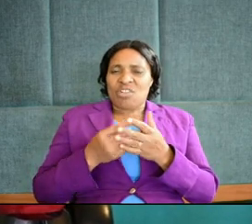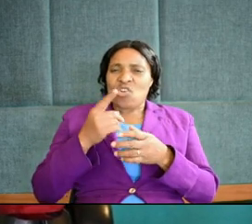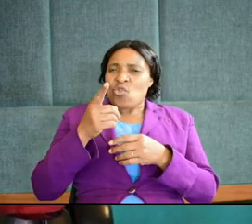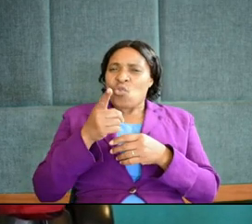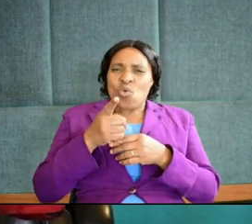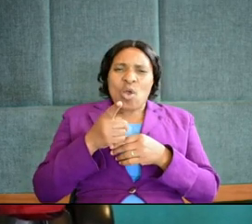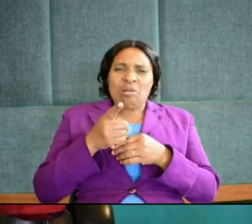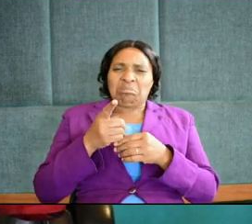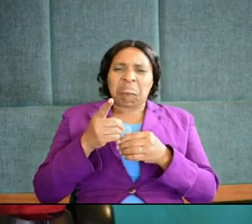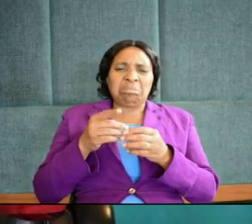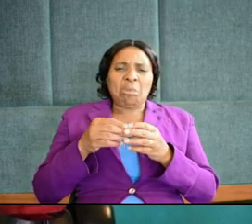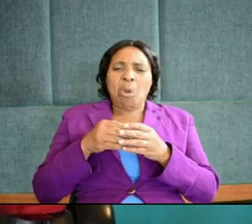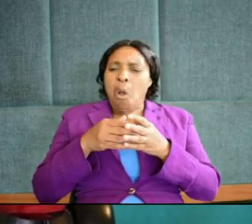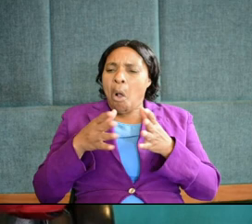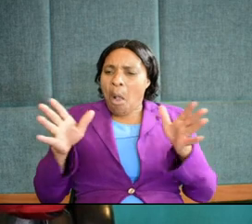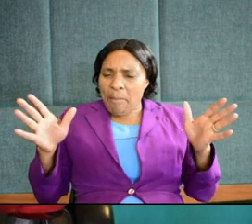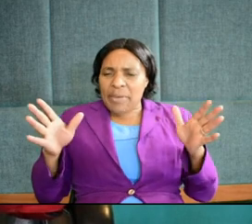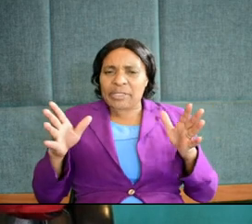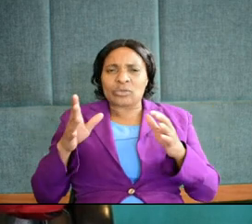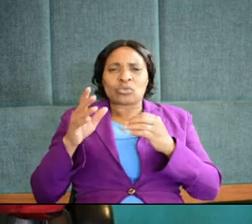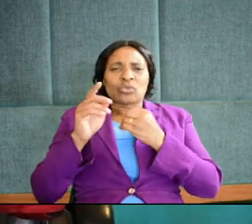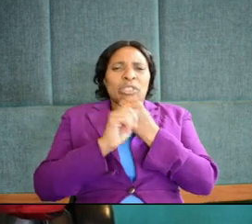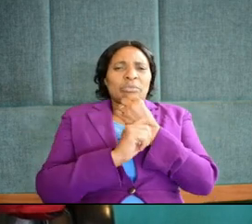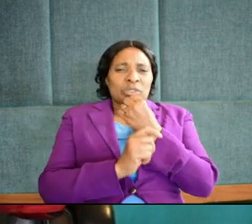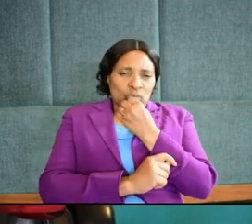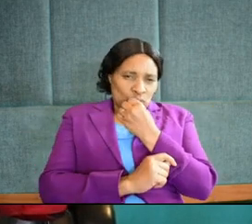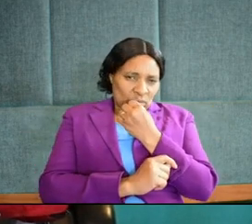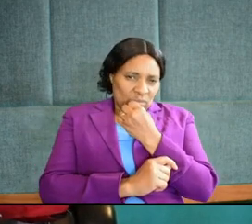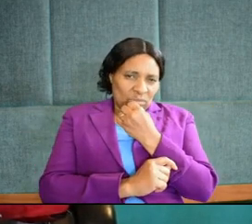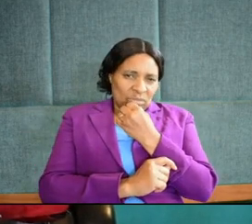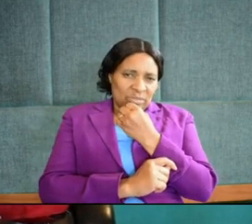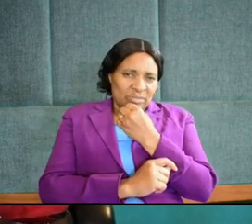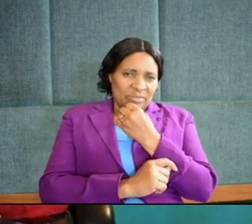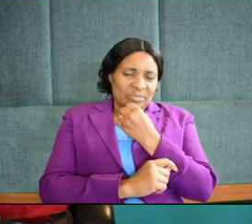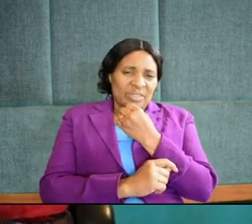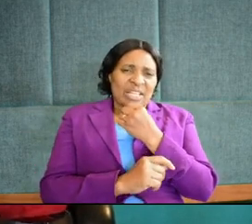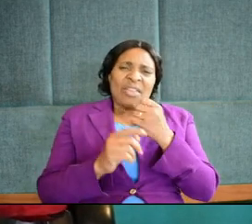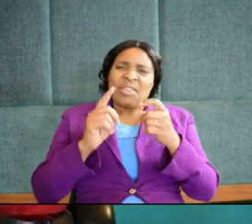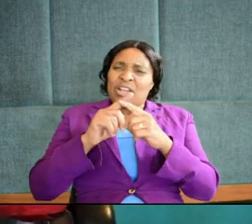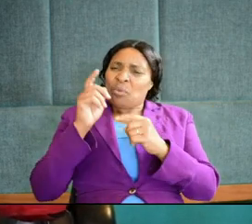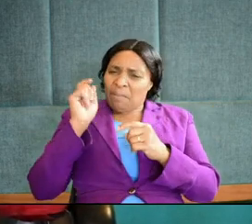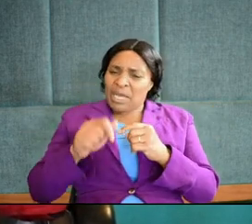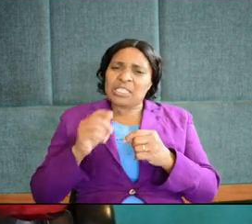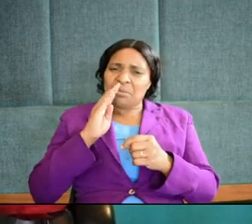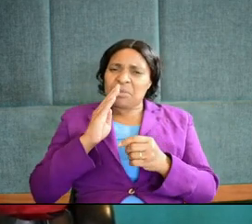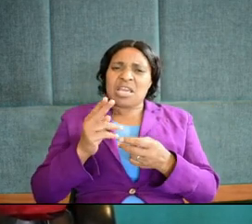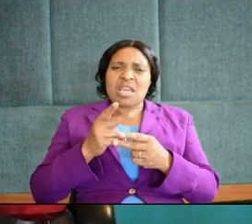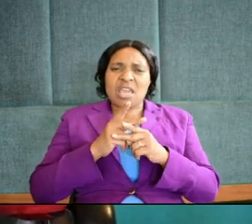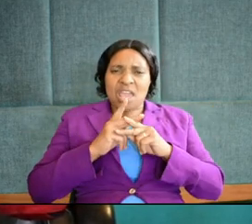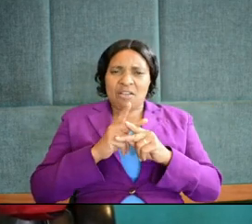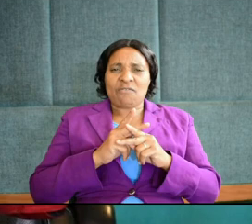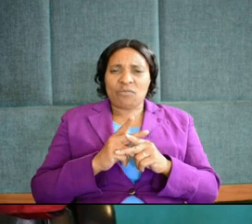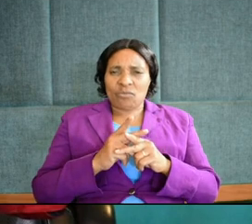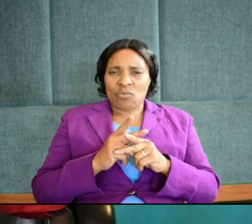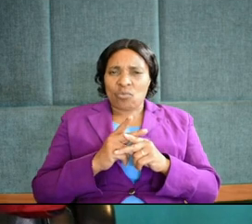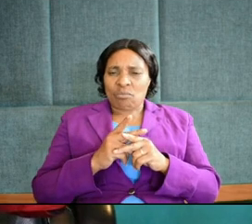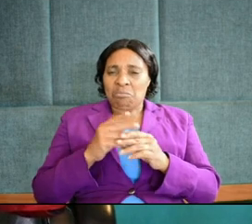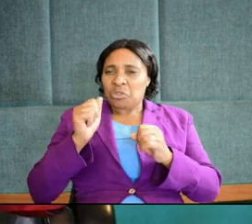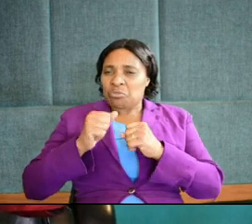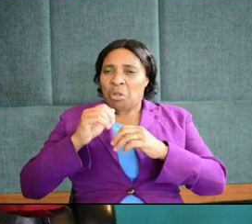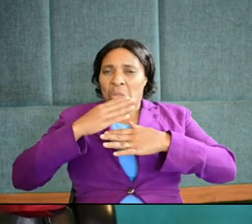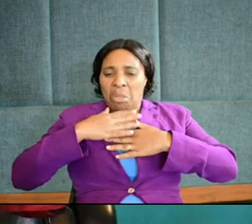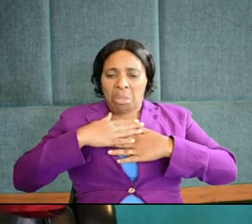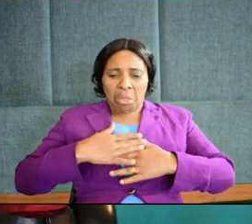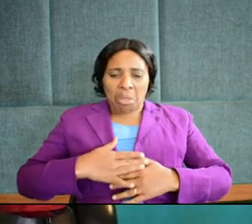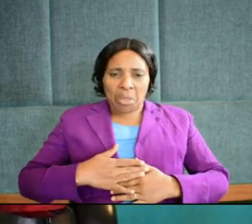most exposed and vulnerable to temptation. We need to be very careful when processing grief or something